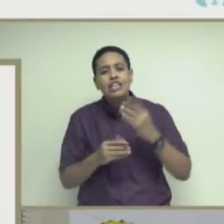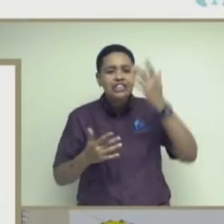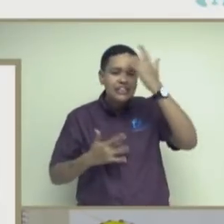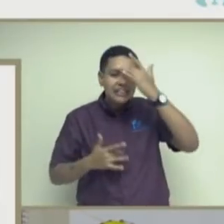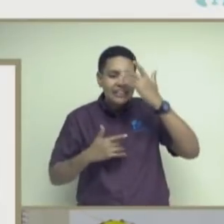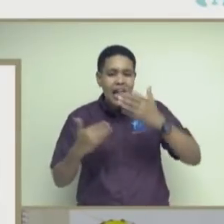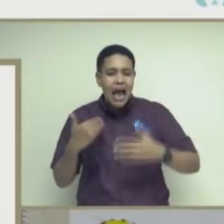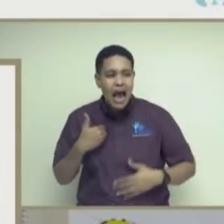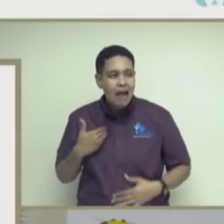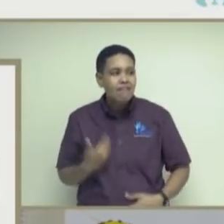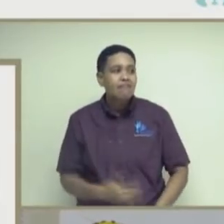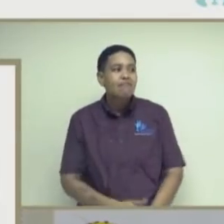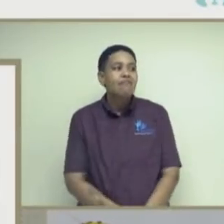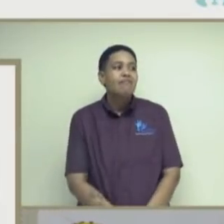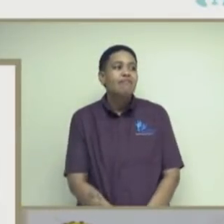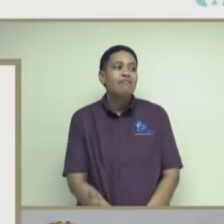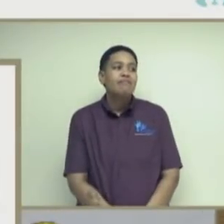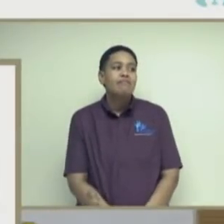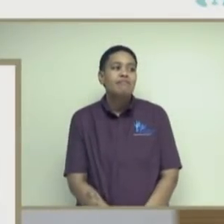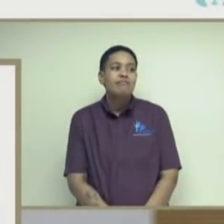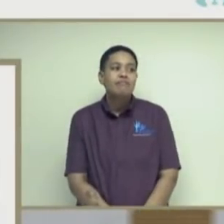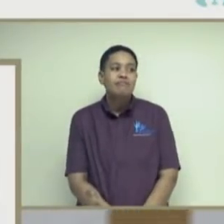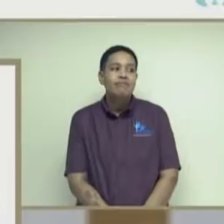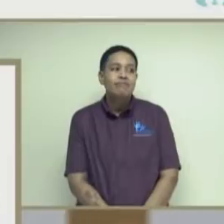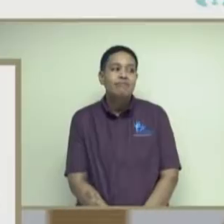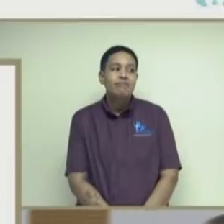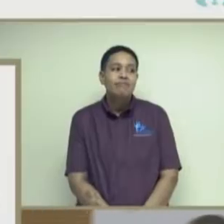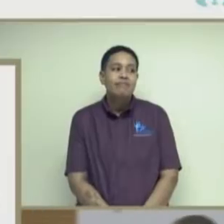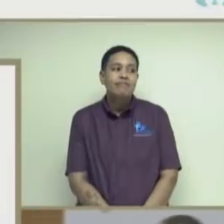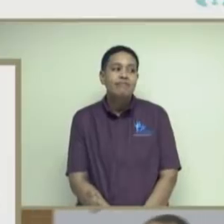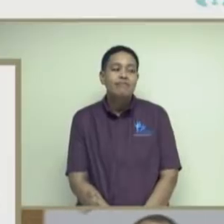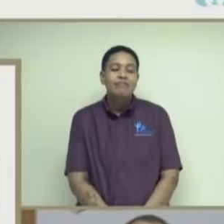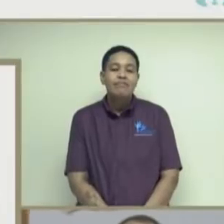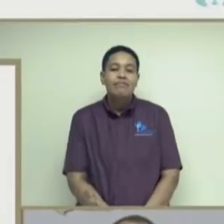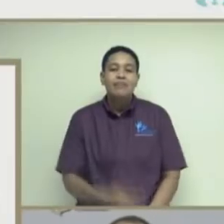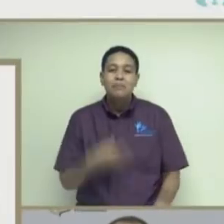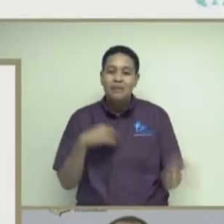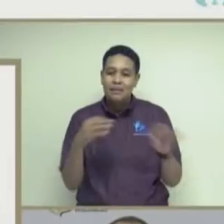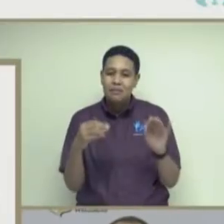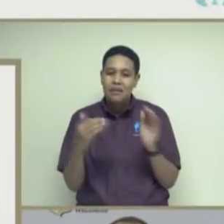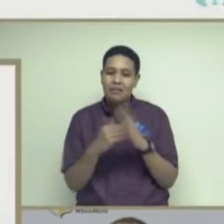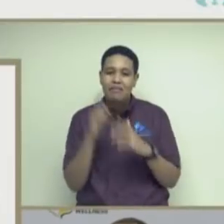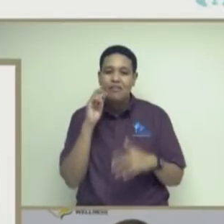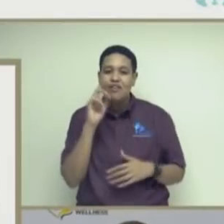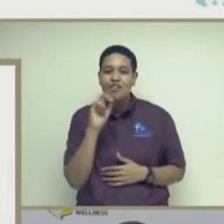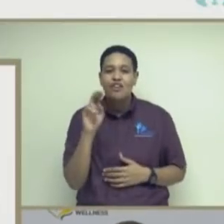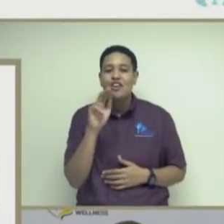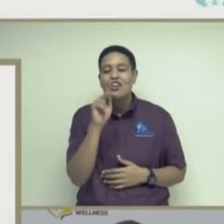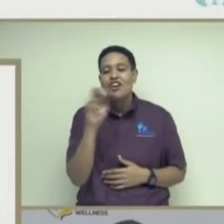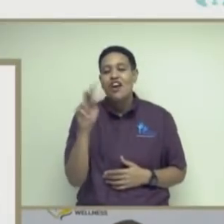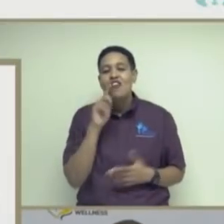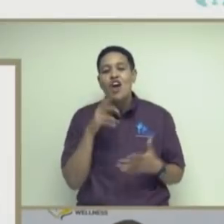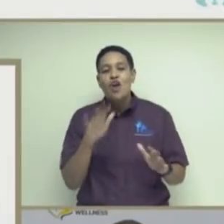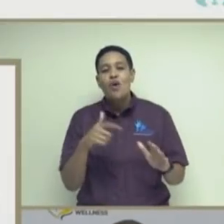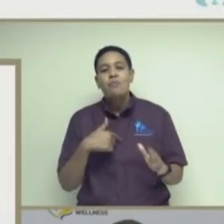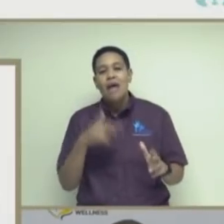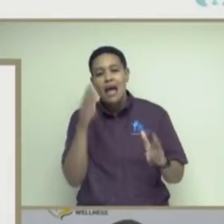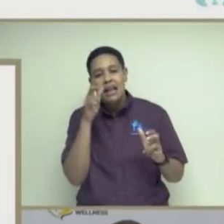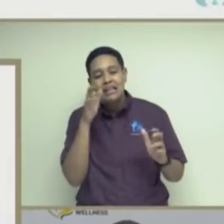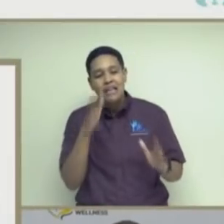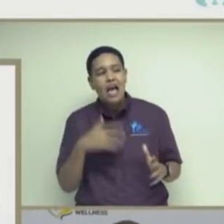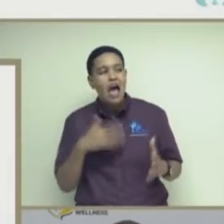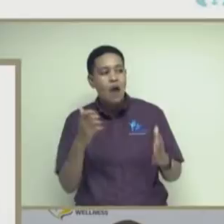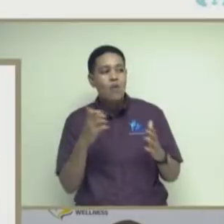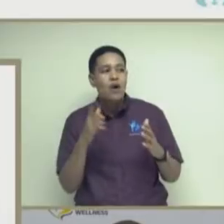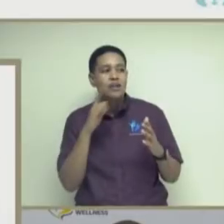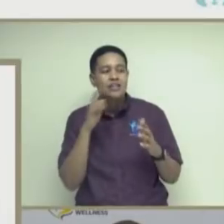comorbidities. So let me explain again, and again, Dr. Webster-Carr, please accommodate me and to the listeners, because I want